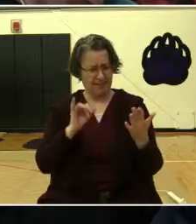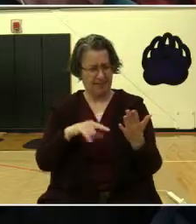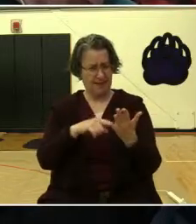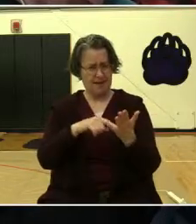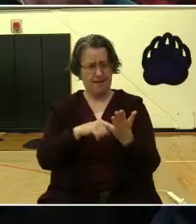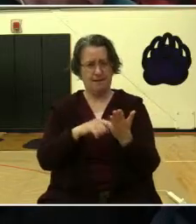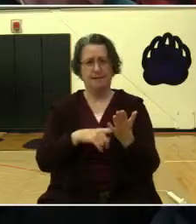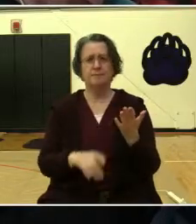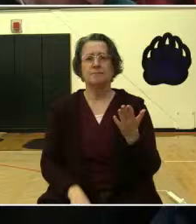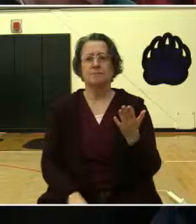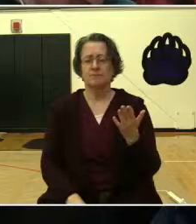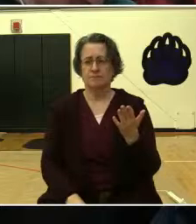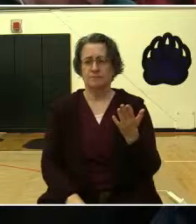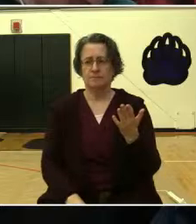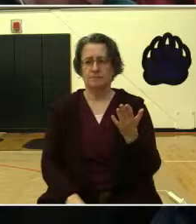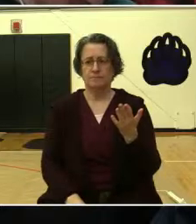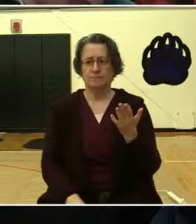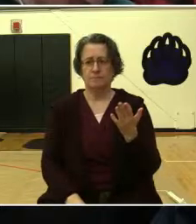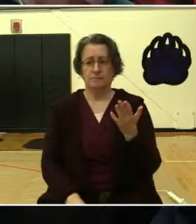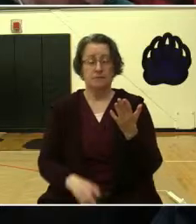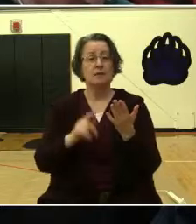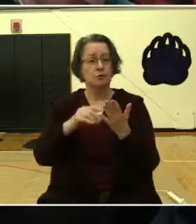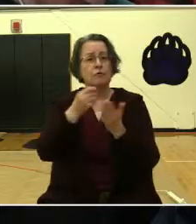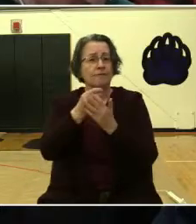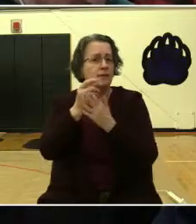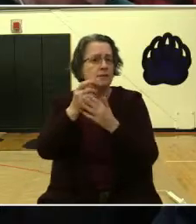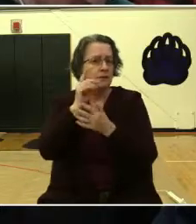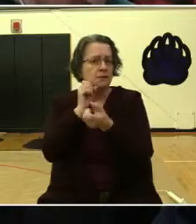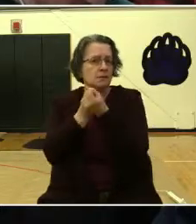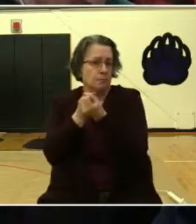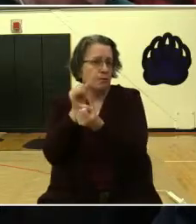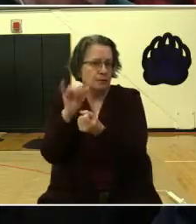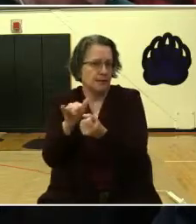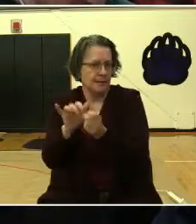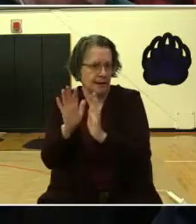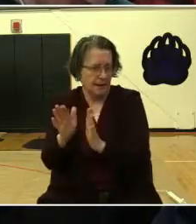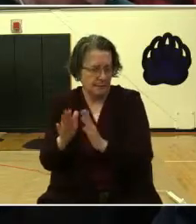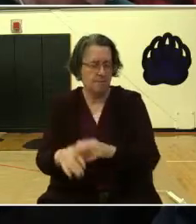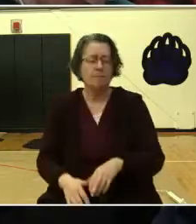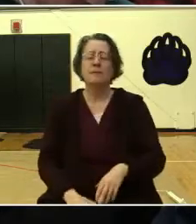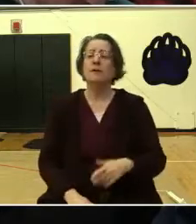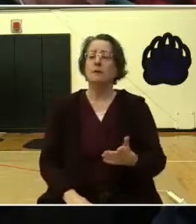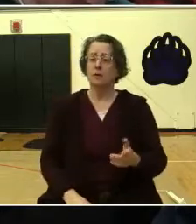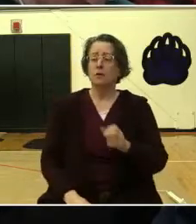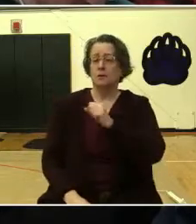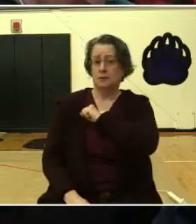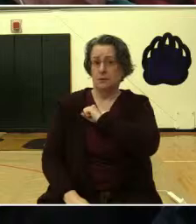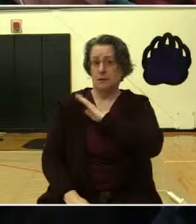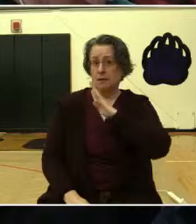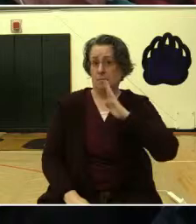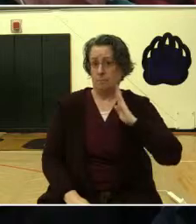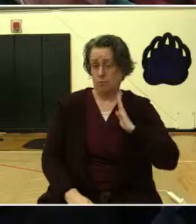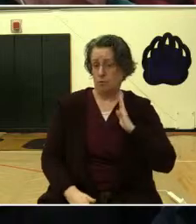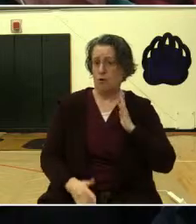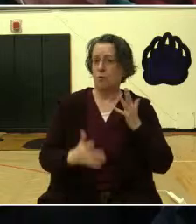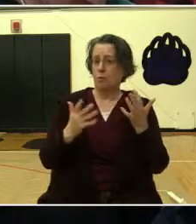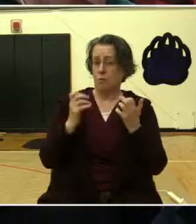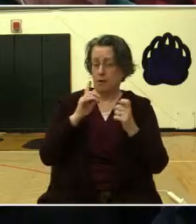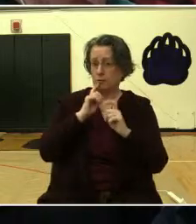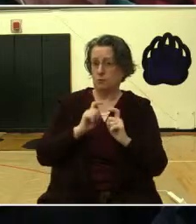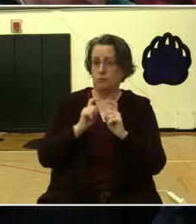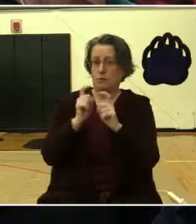uh uh funding that it was identified that that the select board wanted to allocate